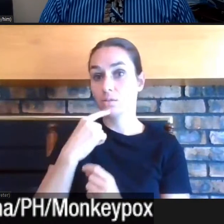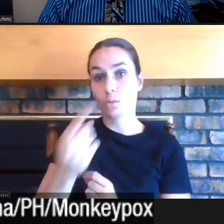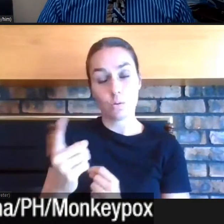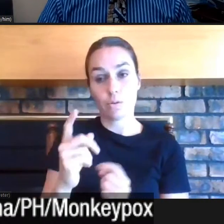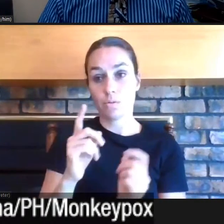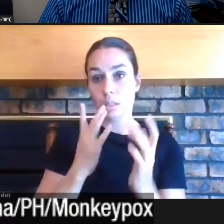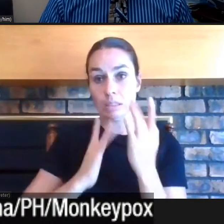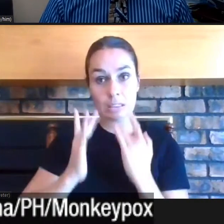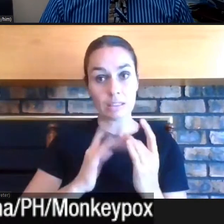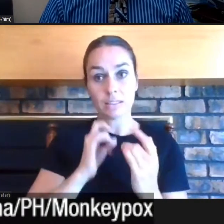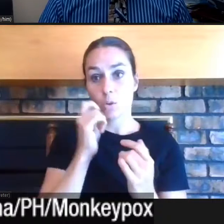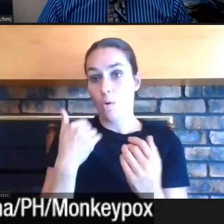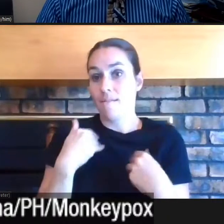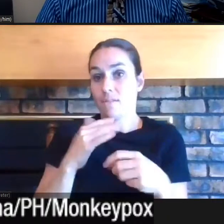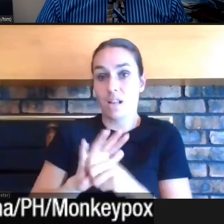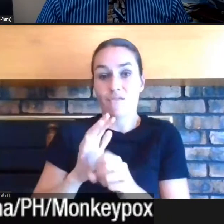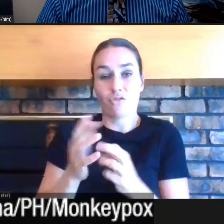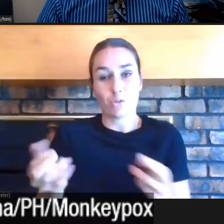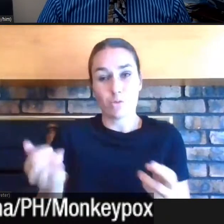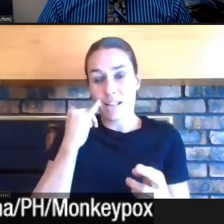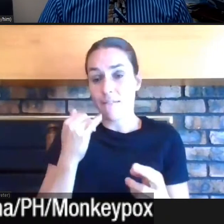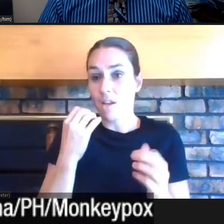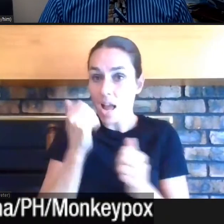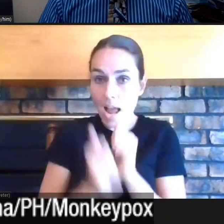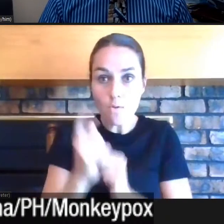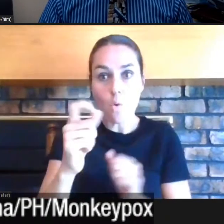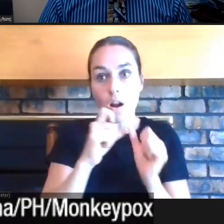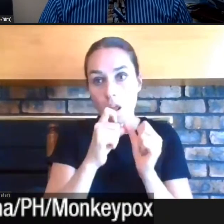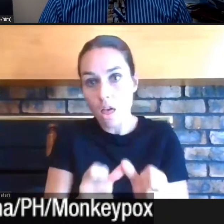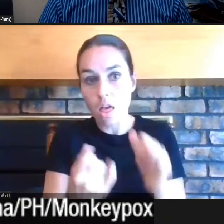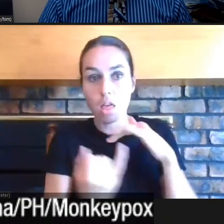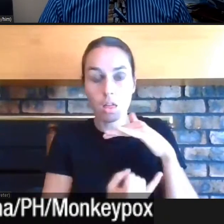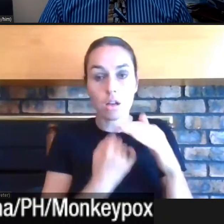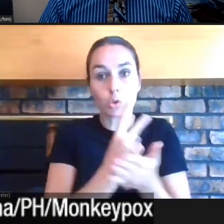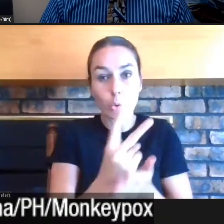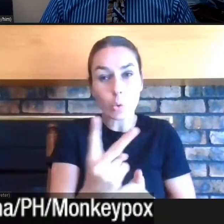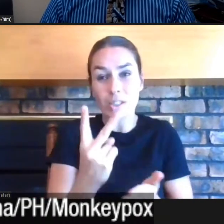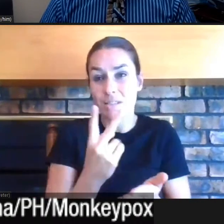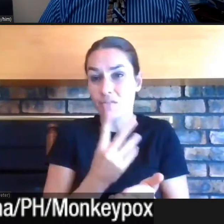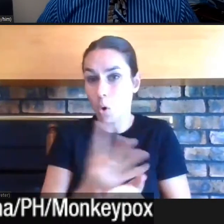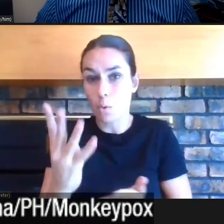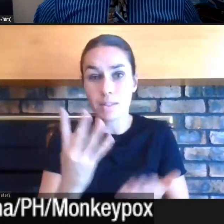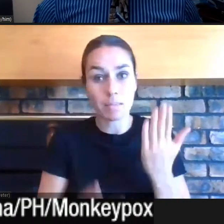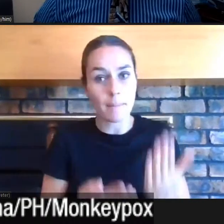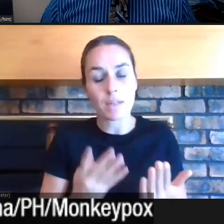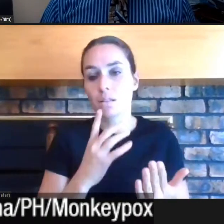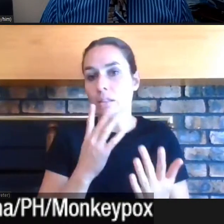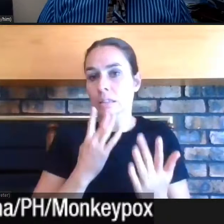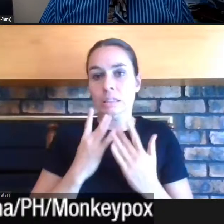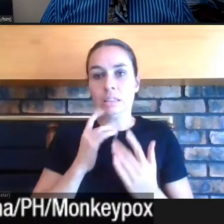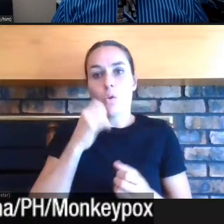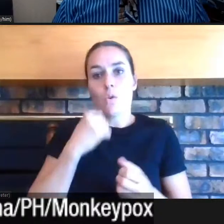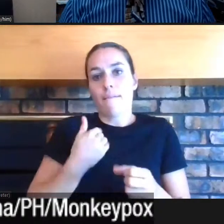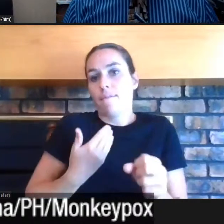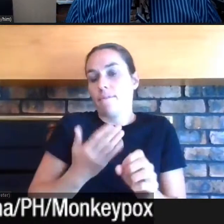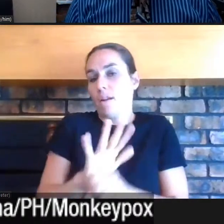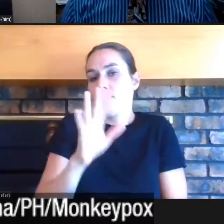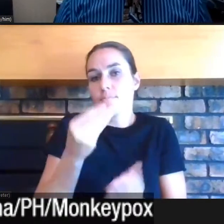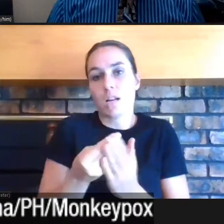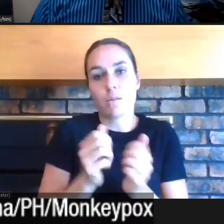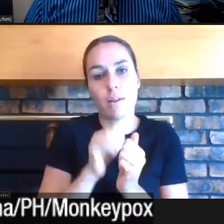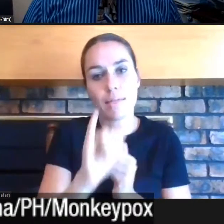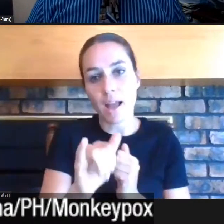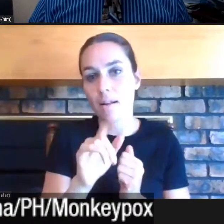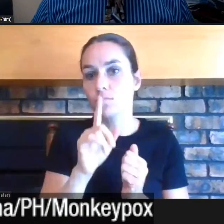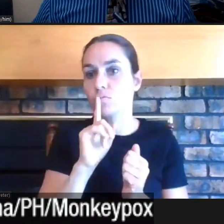have to isolate for 2 to 4 weeks following this infection. That would include help potentially with housing, with food, pet